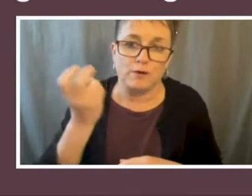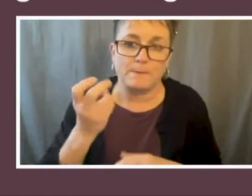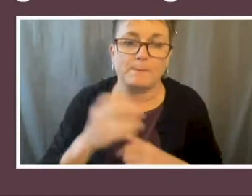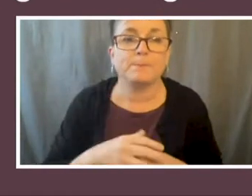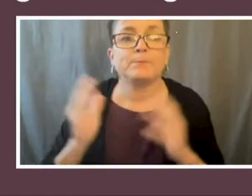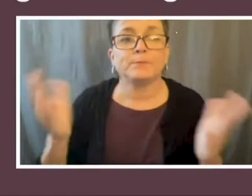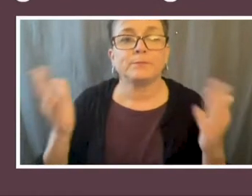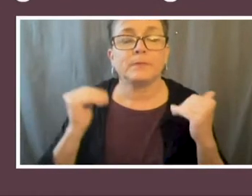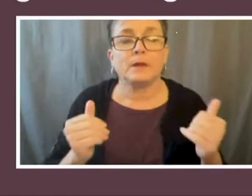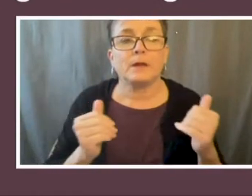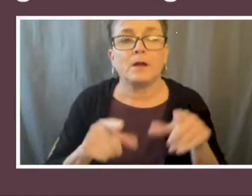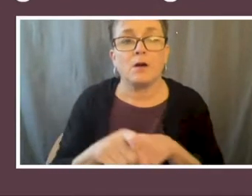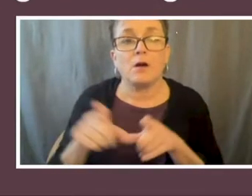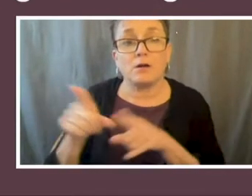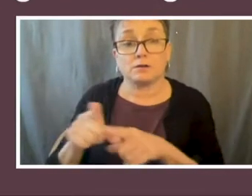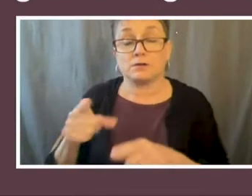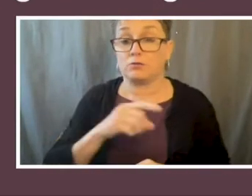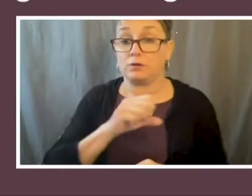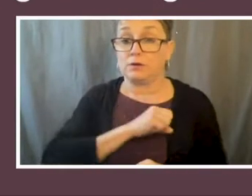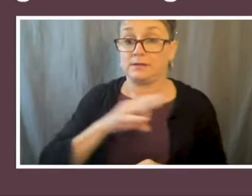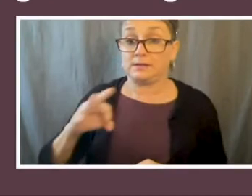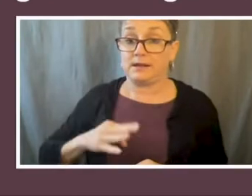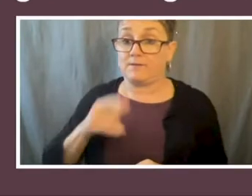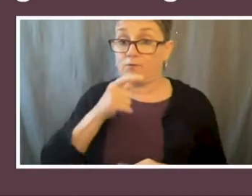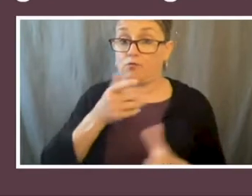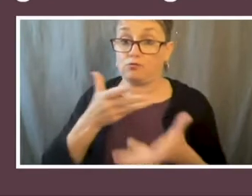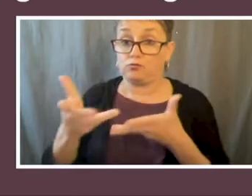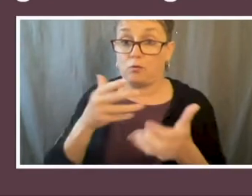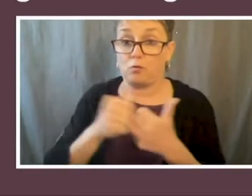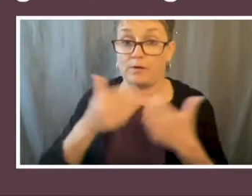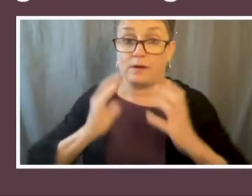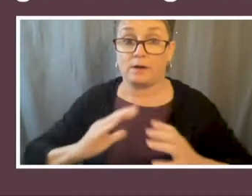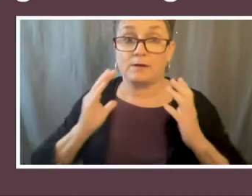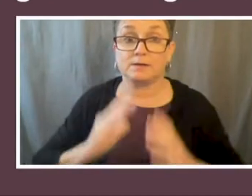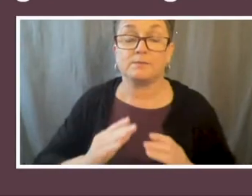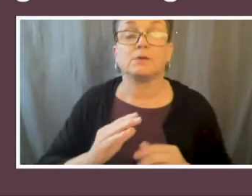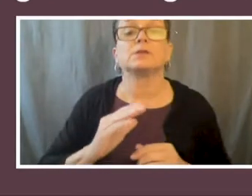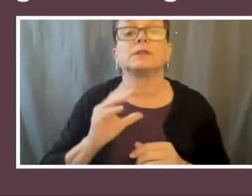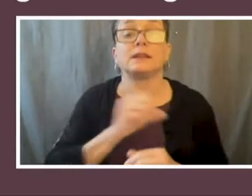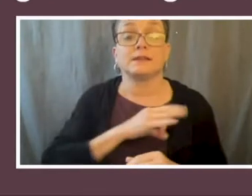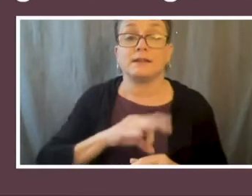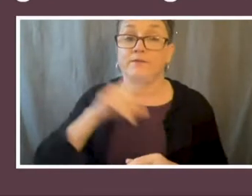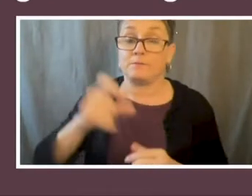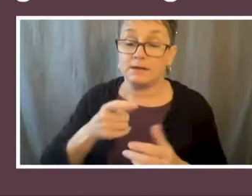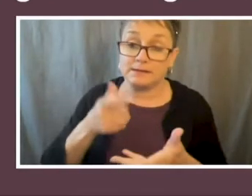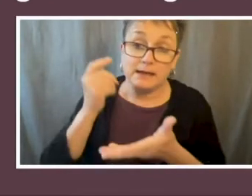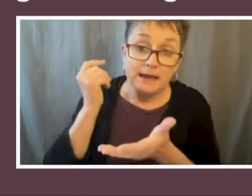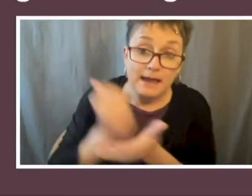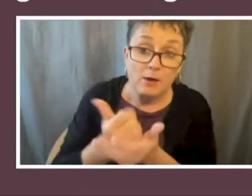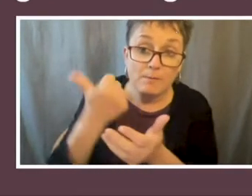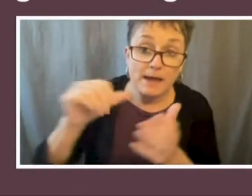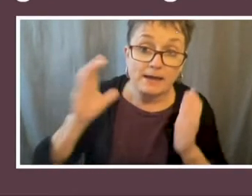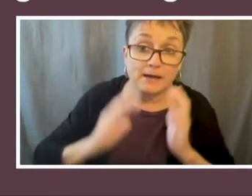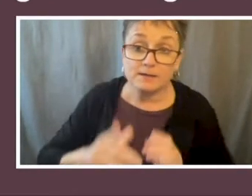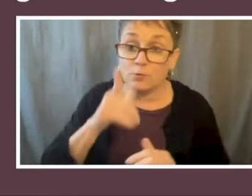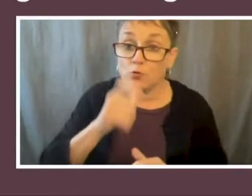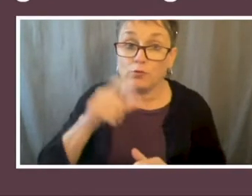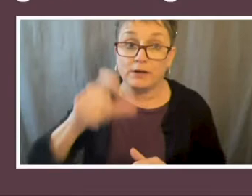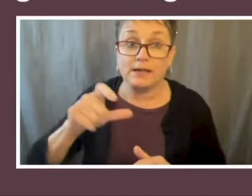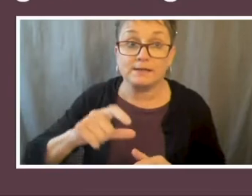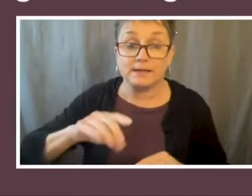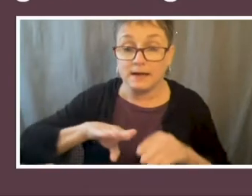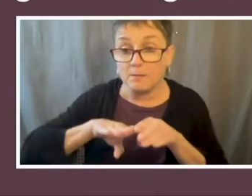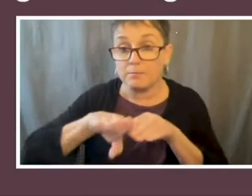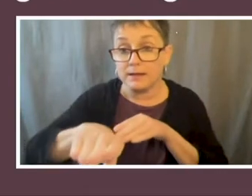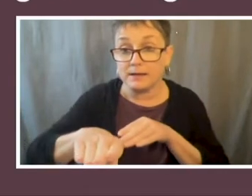Returning to the role of our frontline employees, crew members must accommodate any customer who feels the use of a bridge plate would provide them with a safer traveling environment.